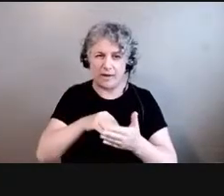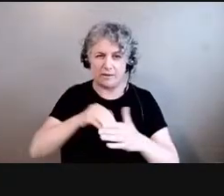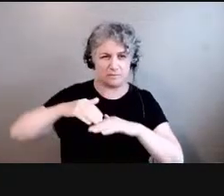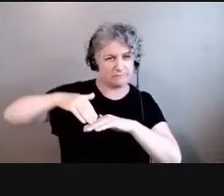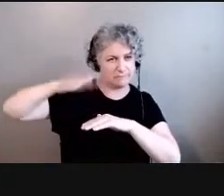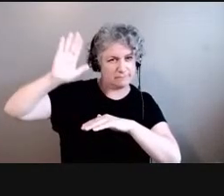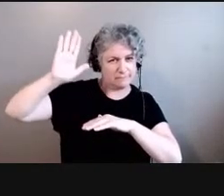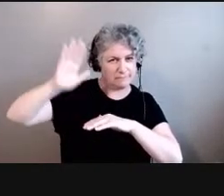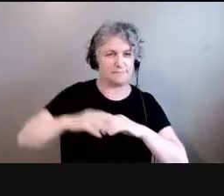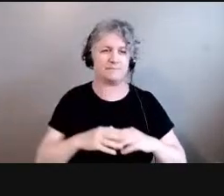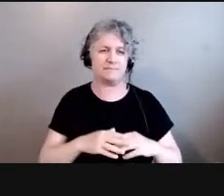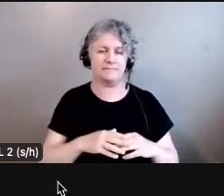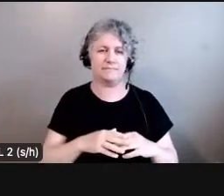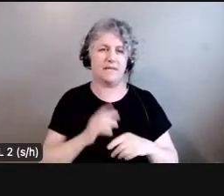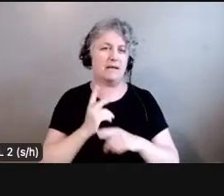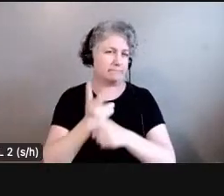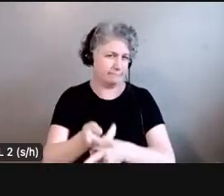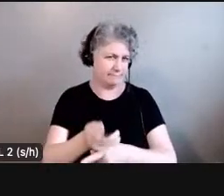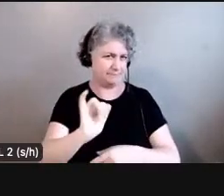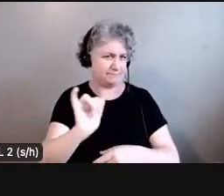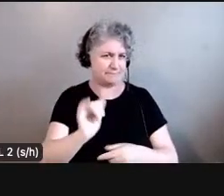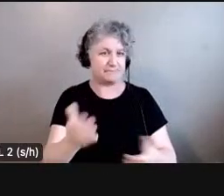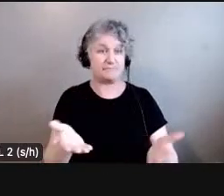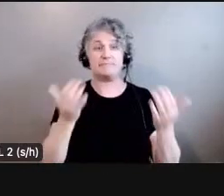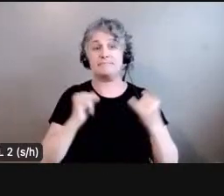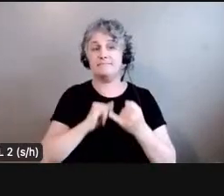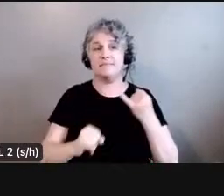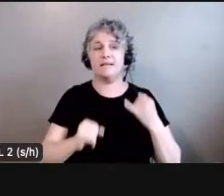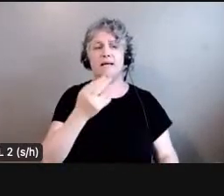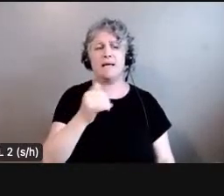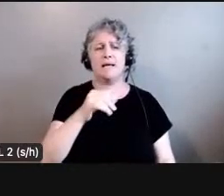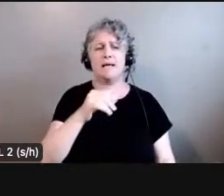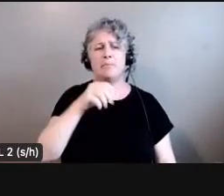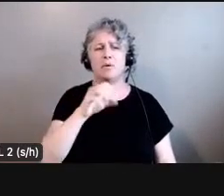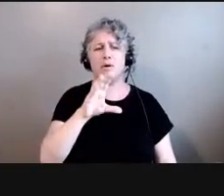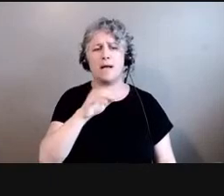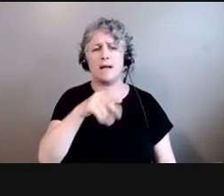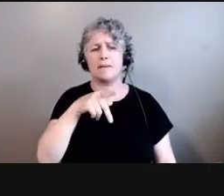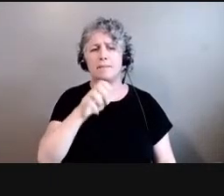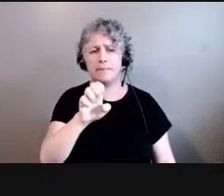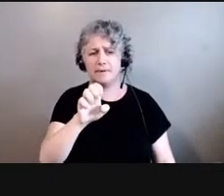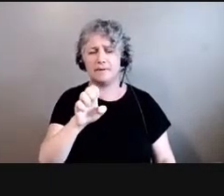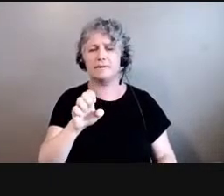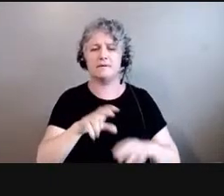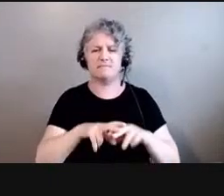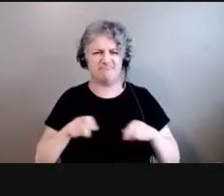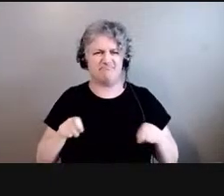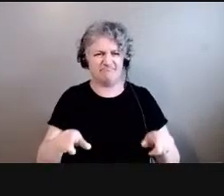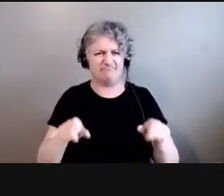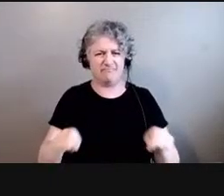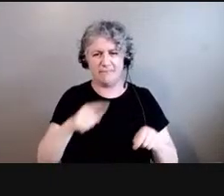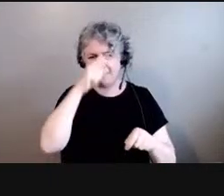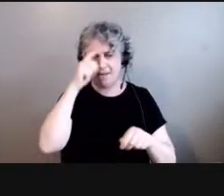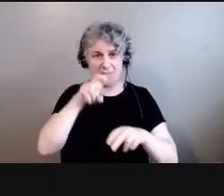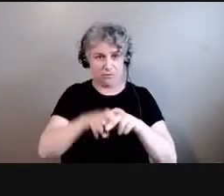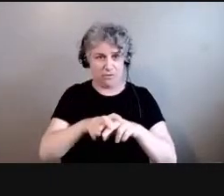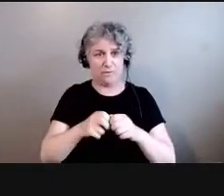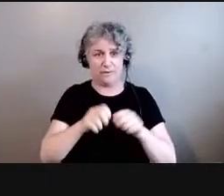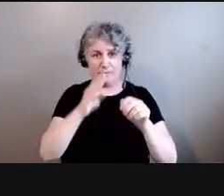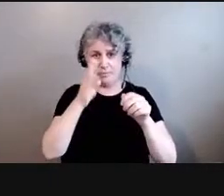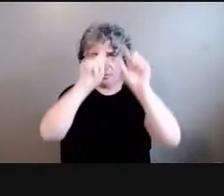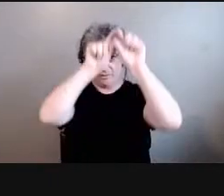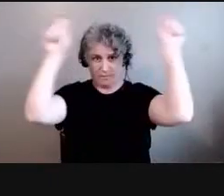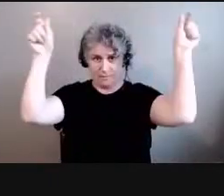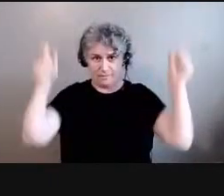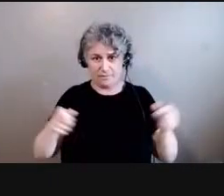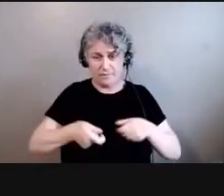Finally, we have the Hippocamp Beach and All-Terrain Wheelchair. The image is of a black wheelchair with a blue frame and large white